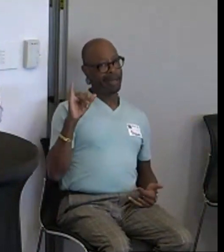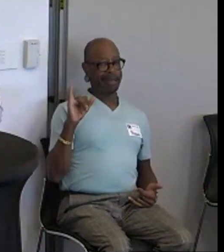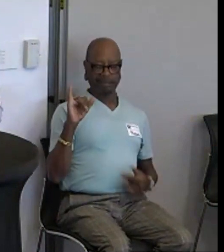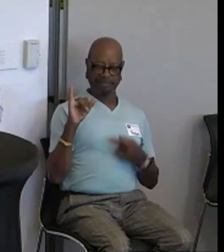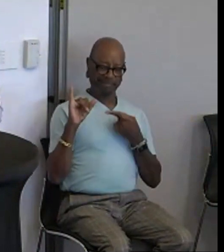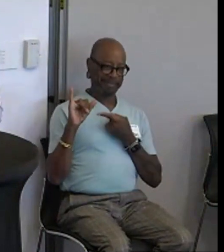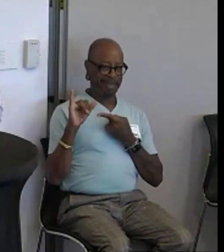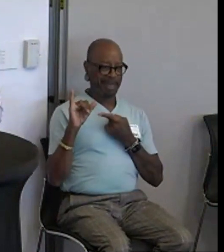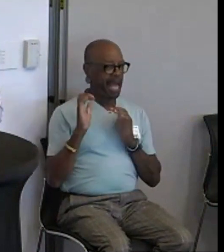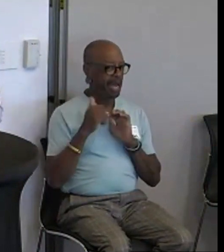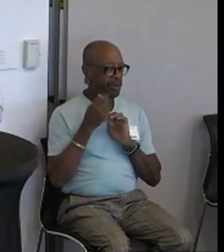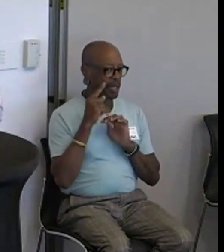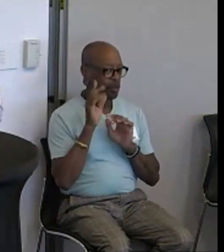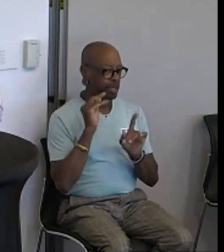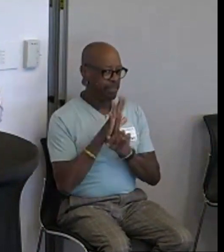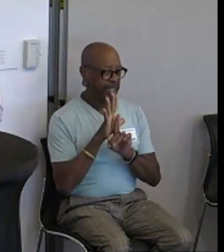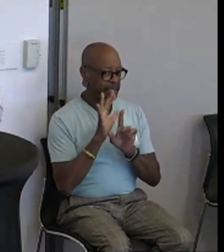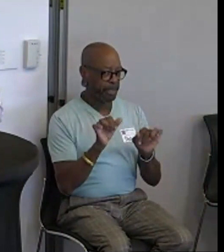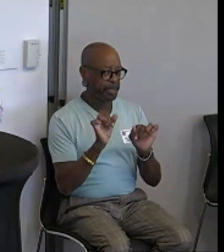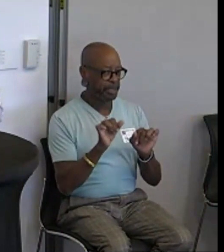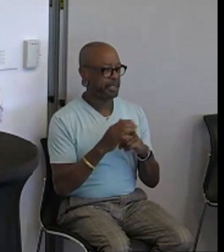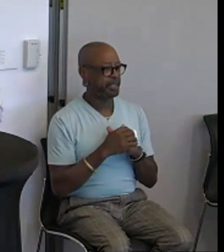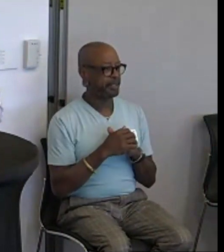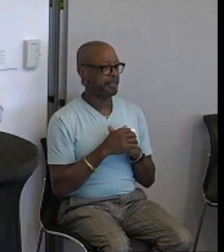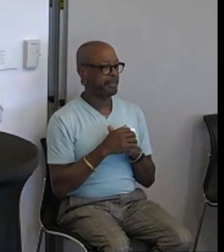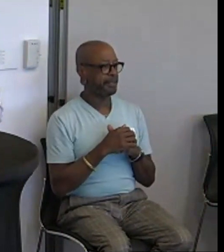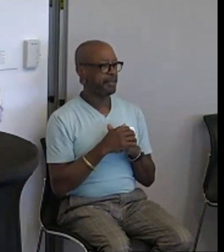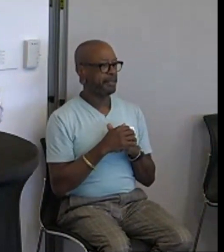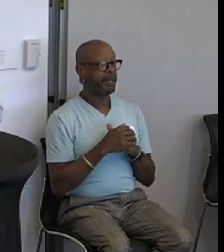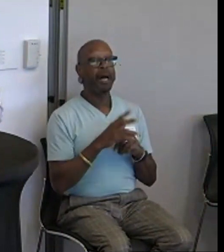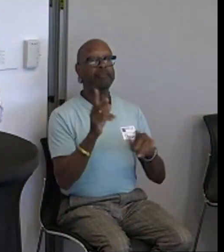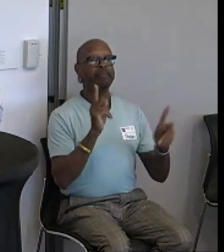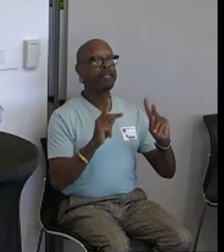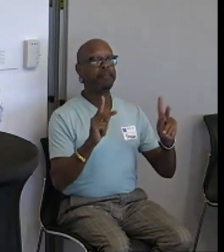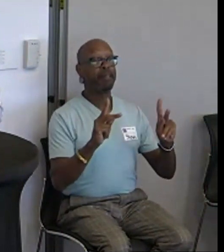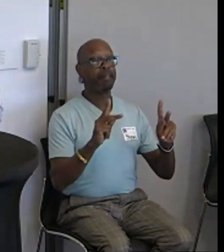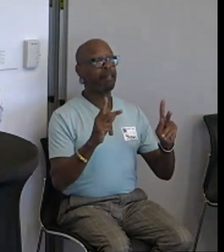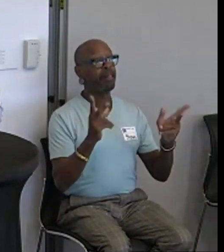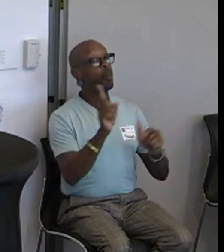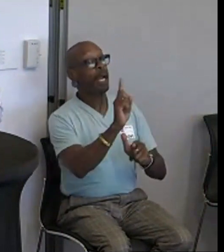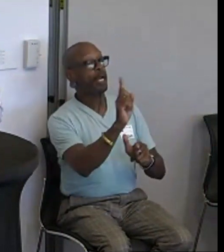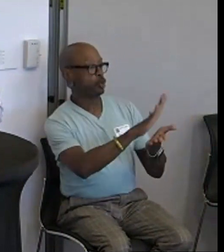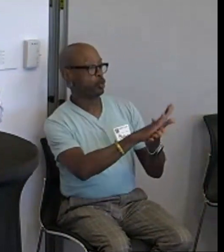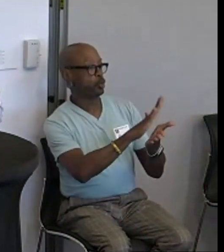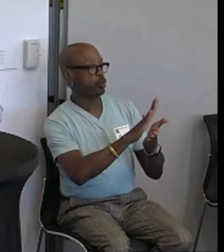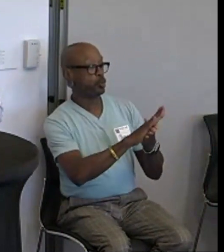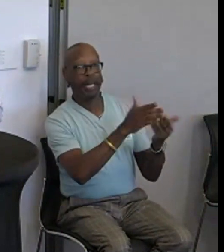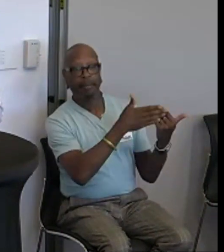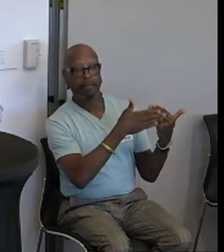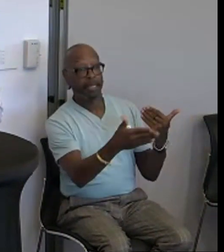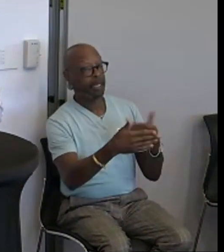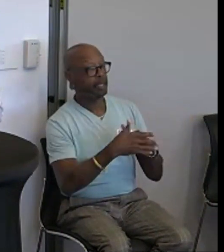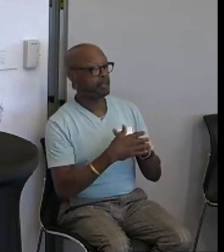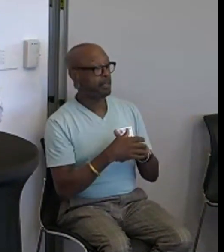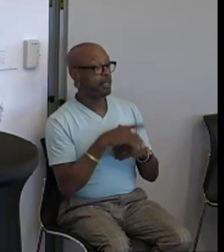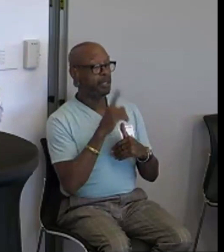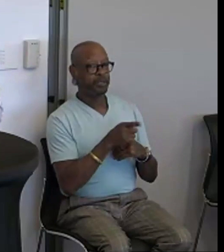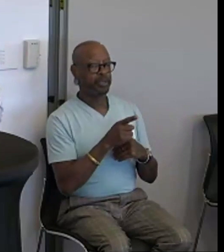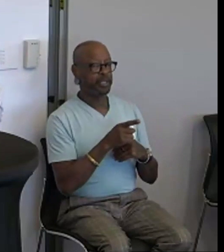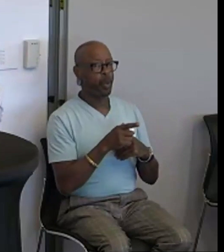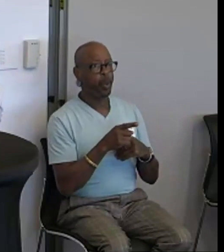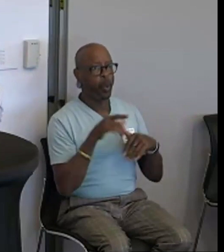we think this is going to affect the ability of folks in school and beyond to really dig